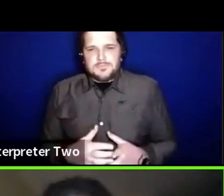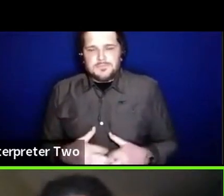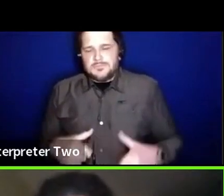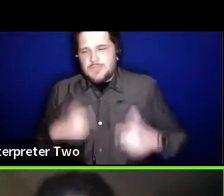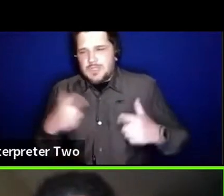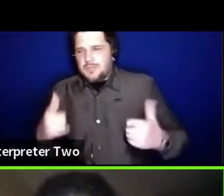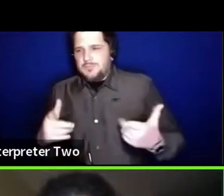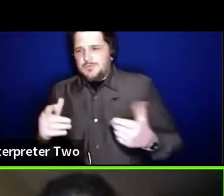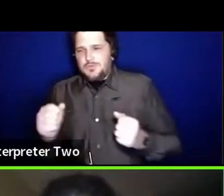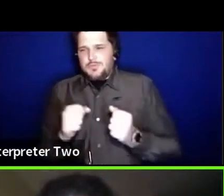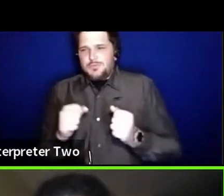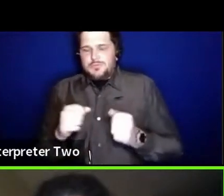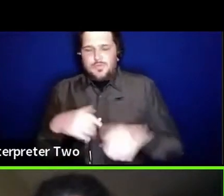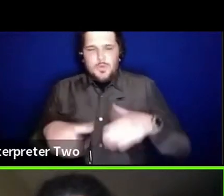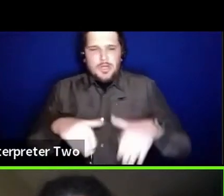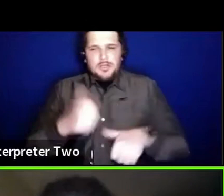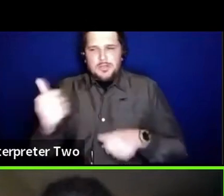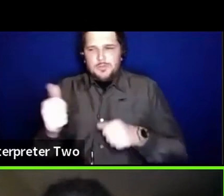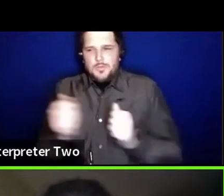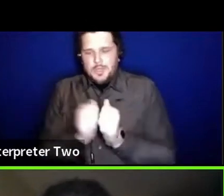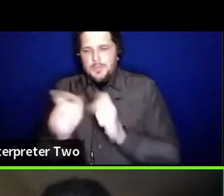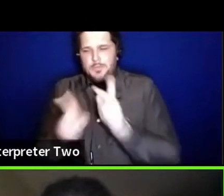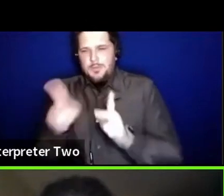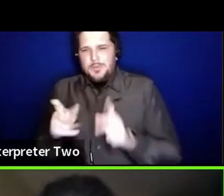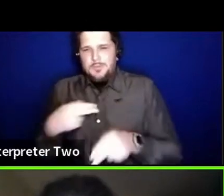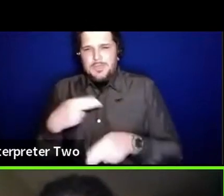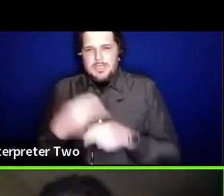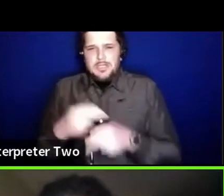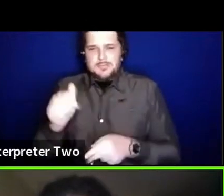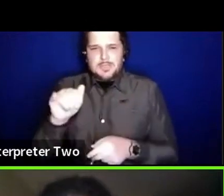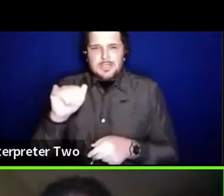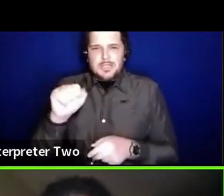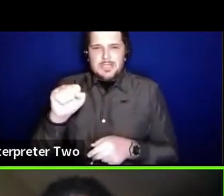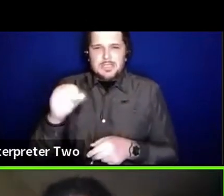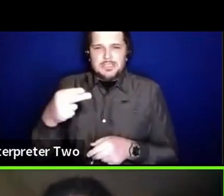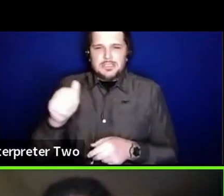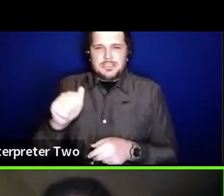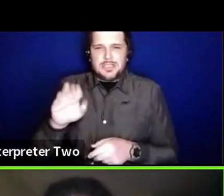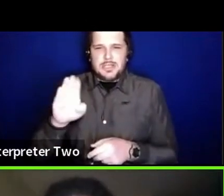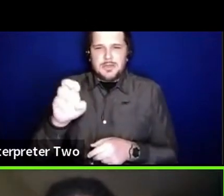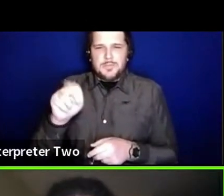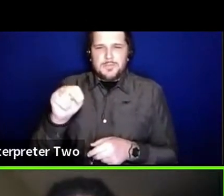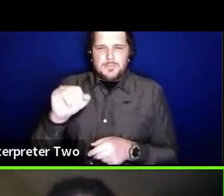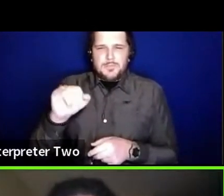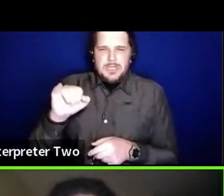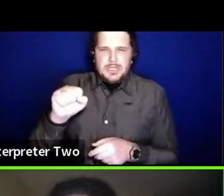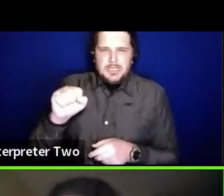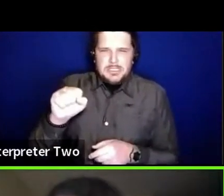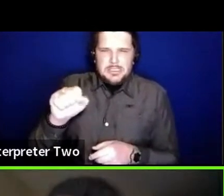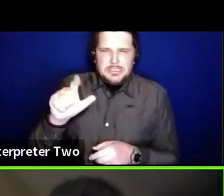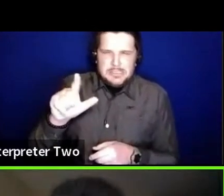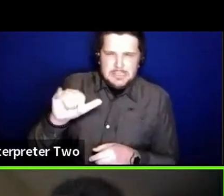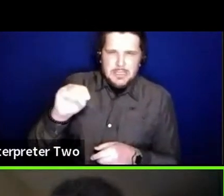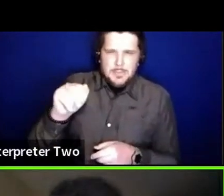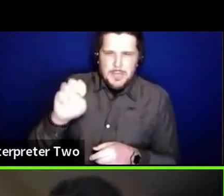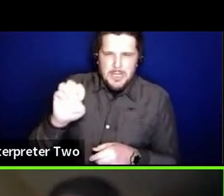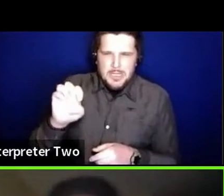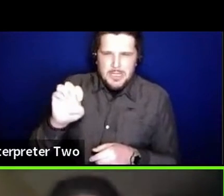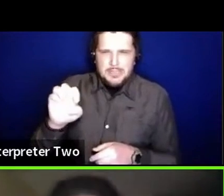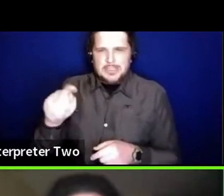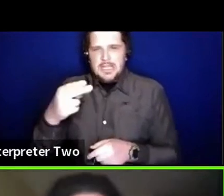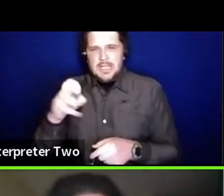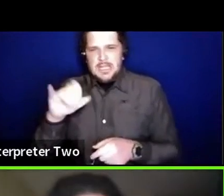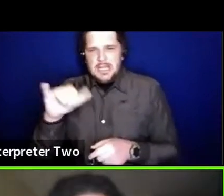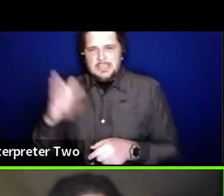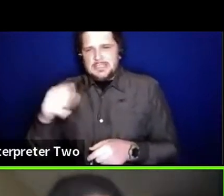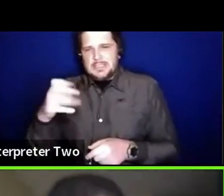So my name is Aisha Bensilmane. I go by the pronouns they, them. And right